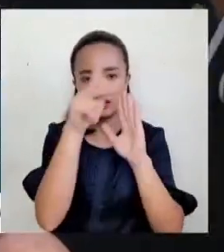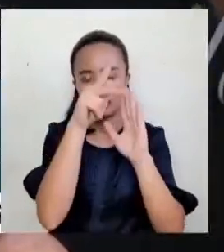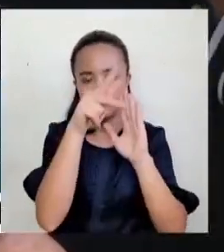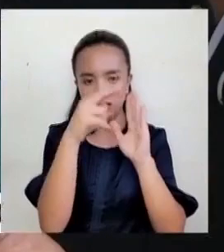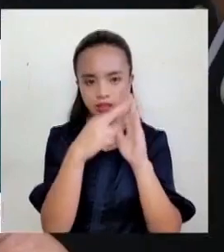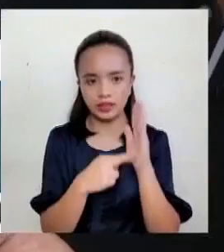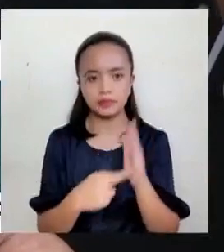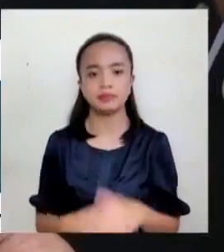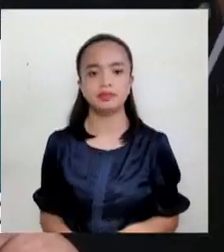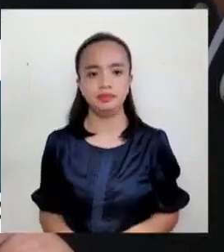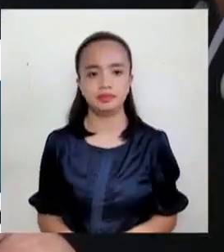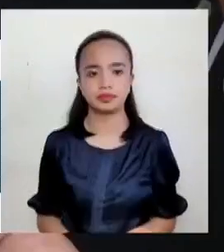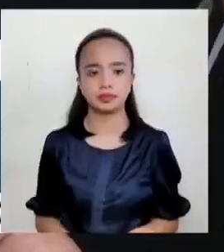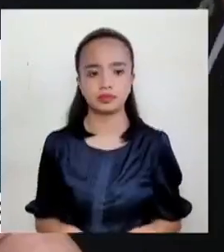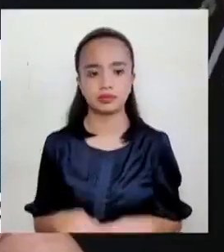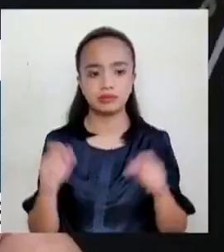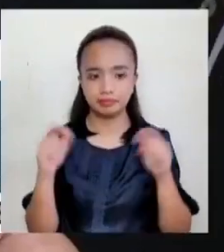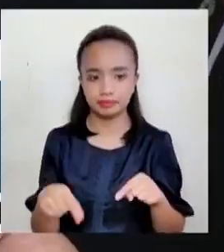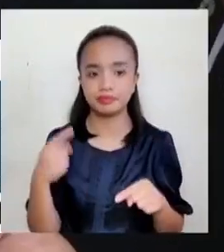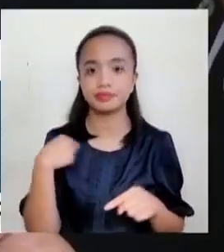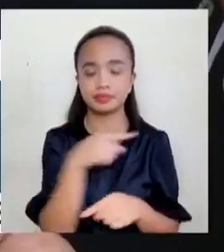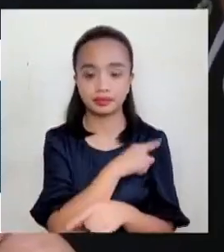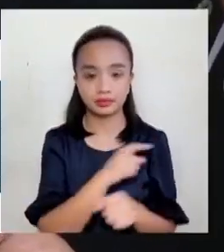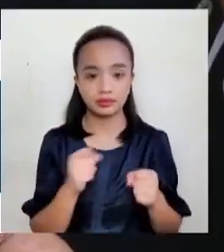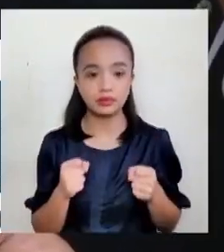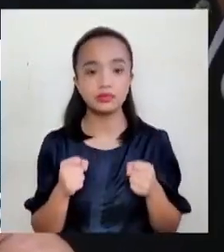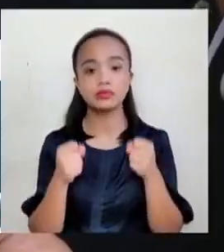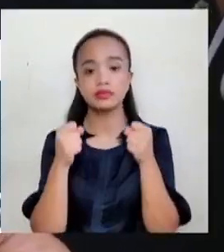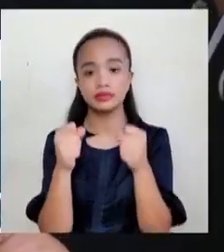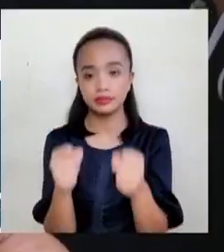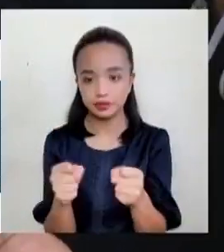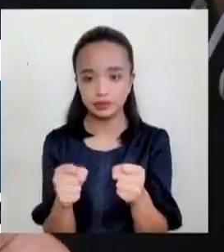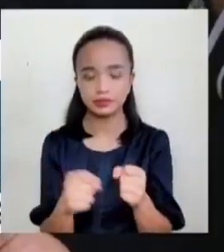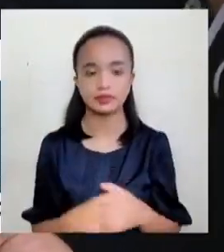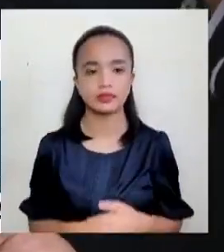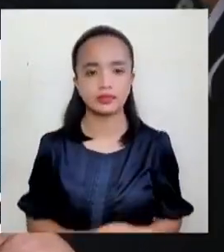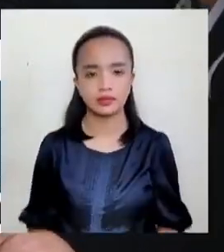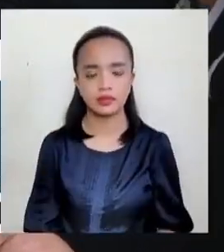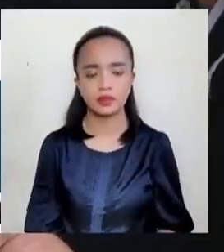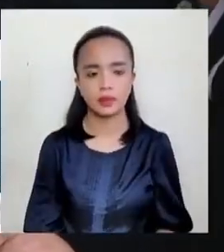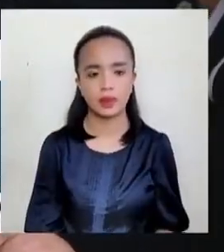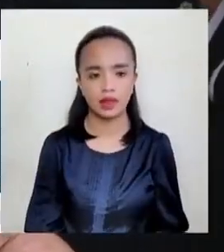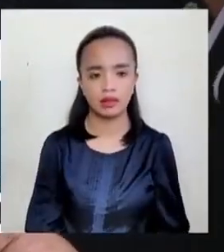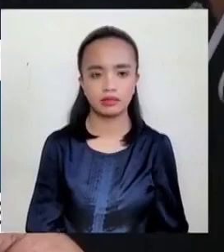ito yung strategy natin sa paghahabol sa